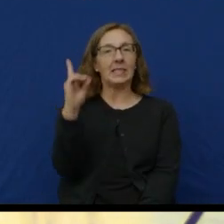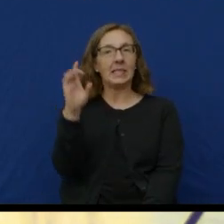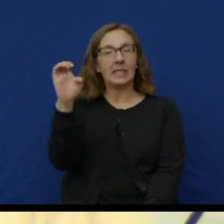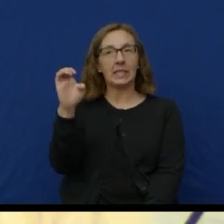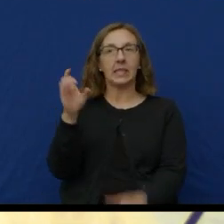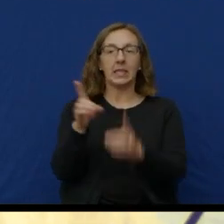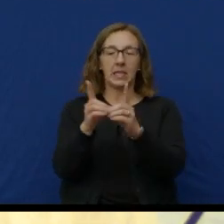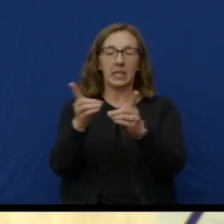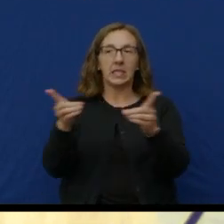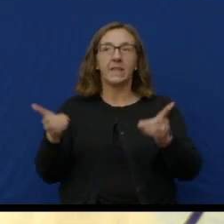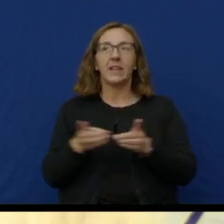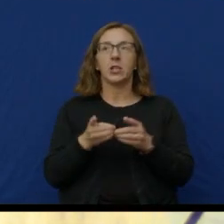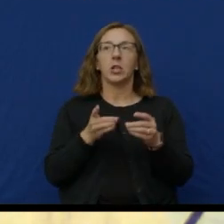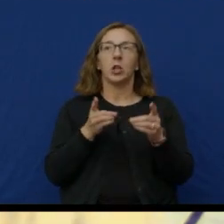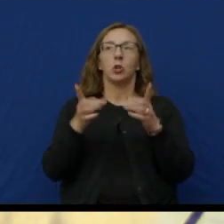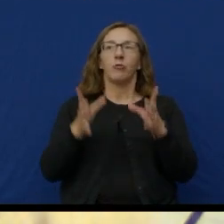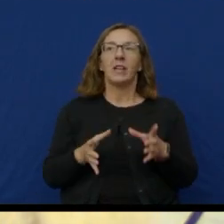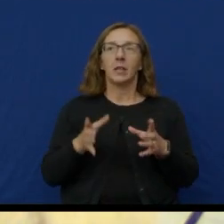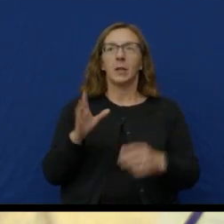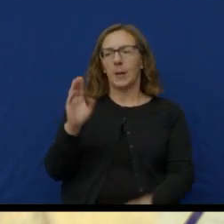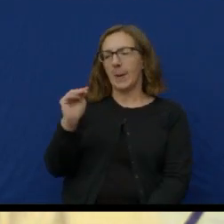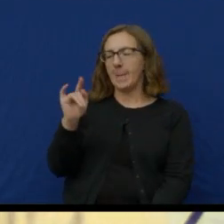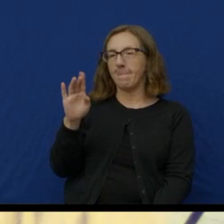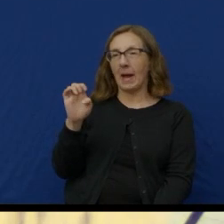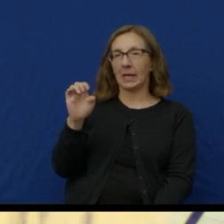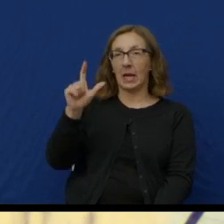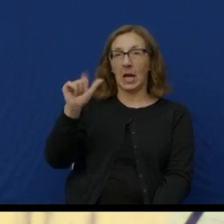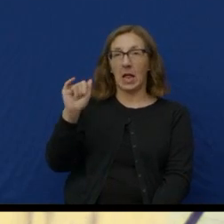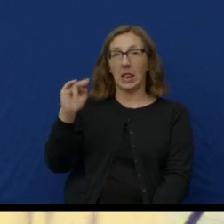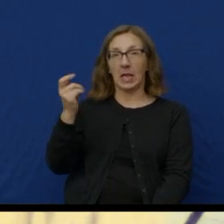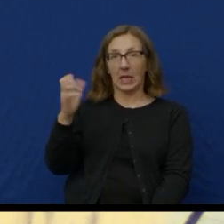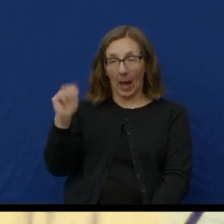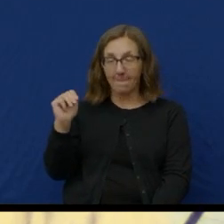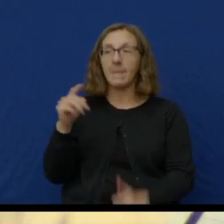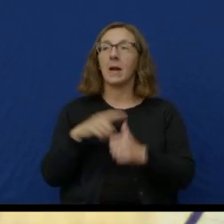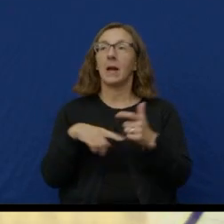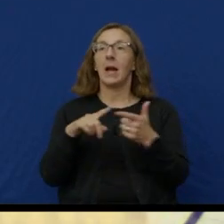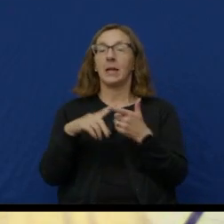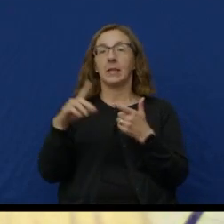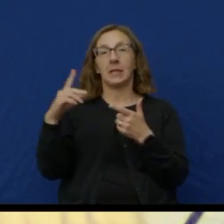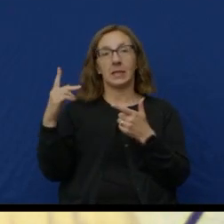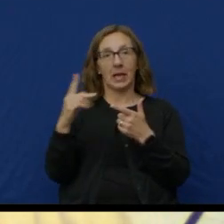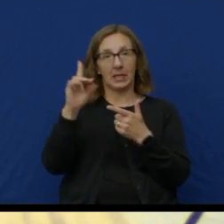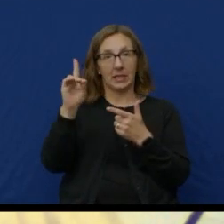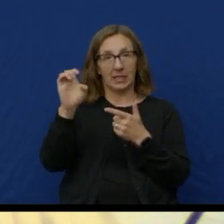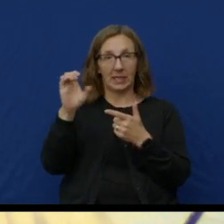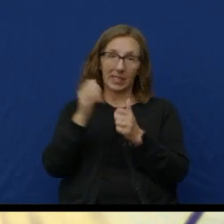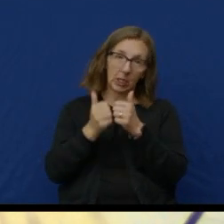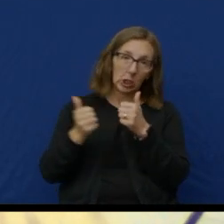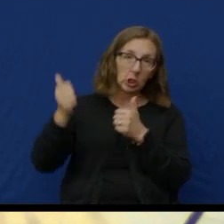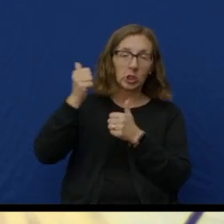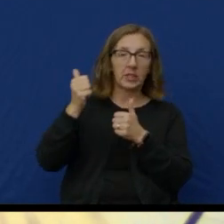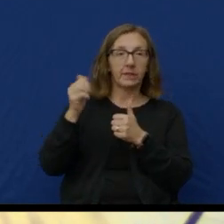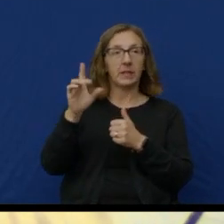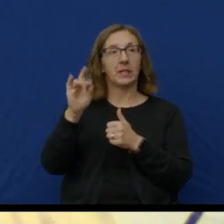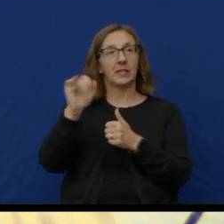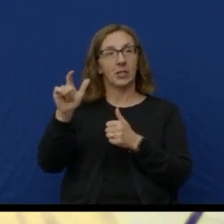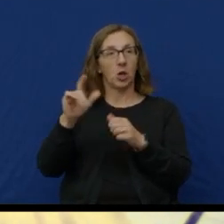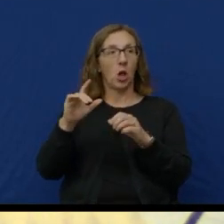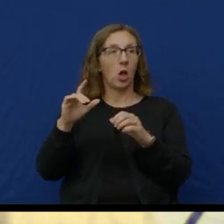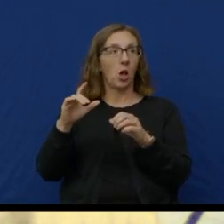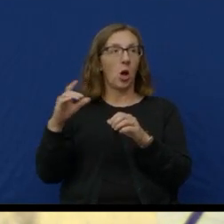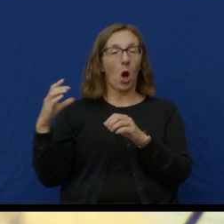Director Mike Leadingham, and the KDE Chief Digital Officer Marty